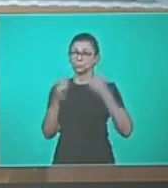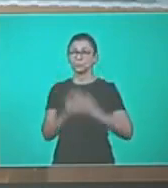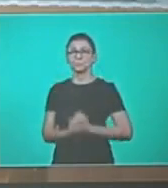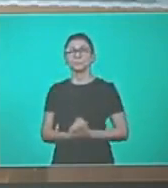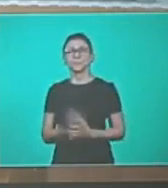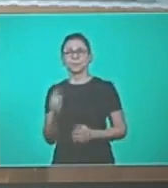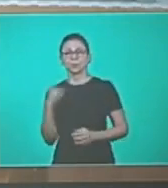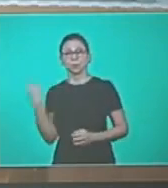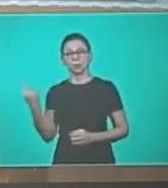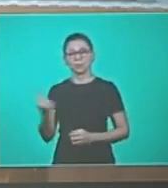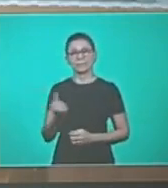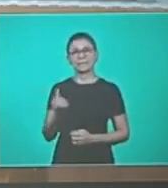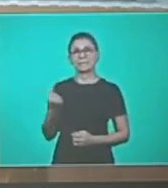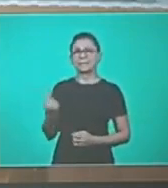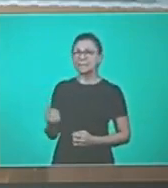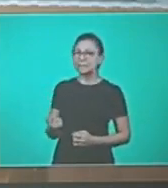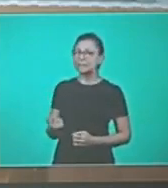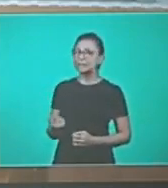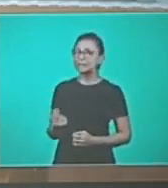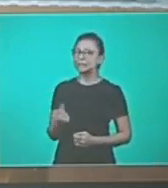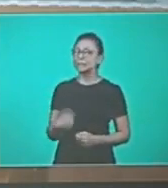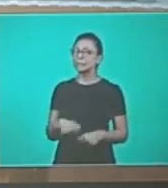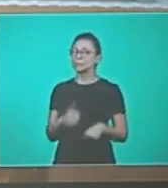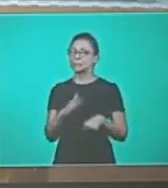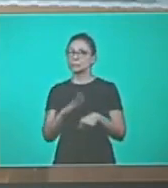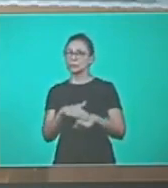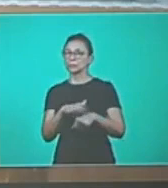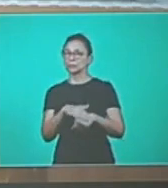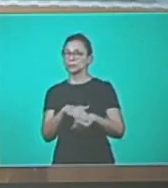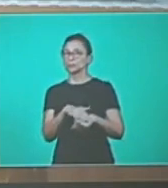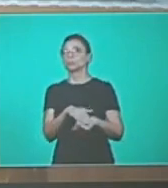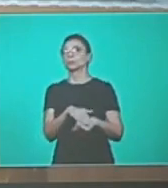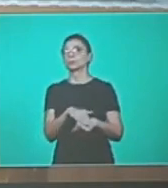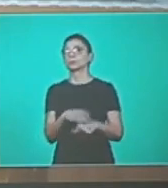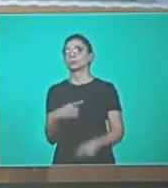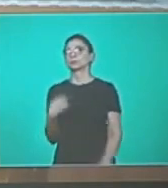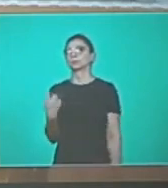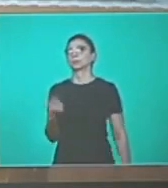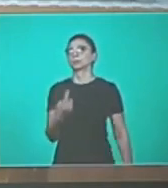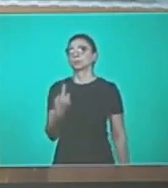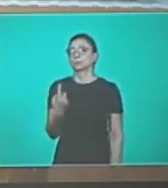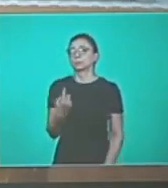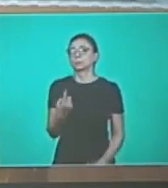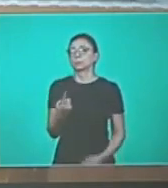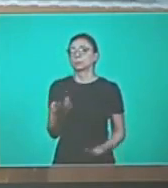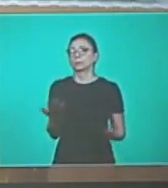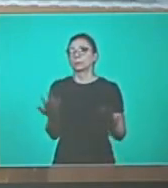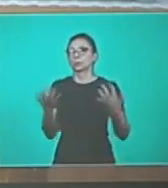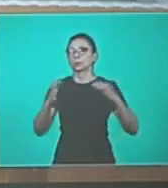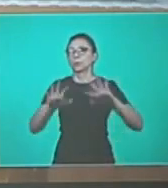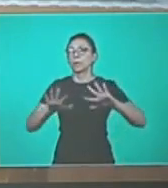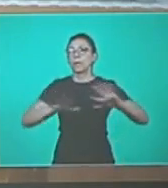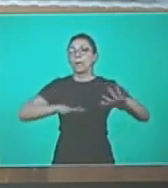a concern at this moment to do what is our role as a church, our mission. We don't